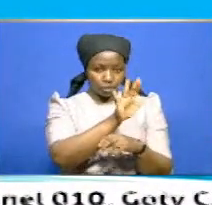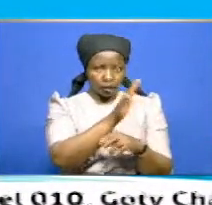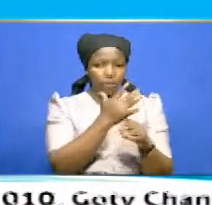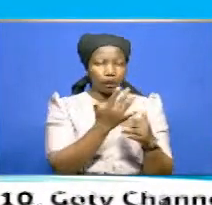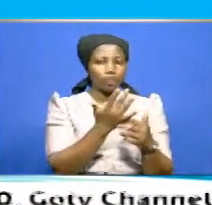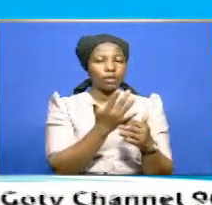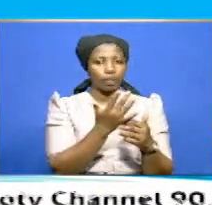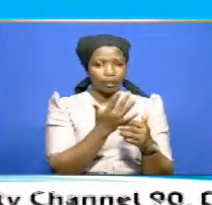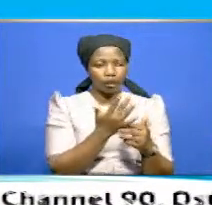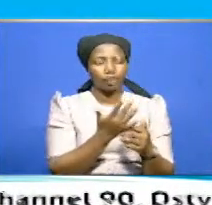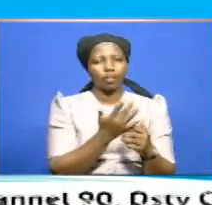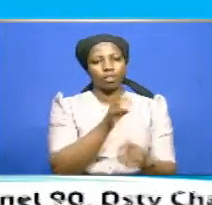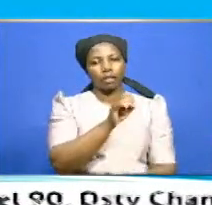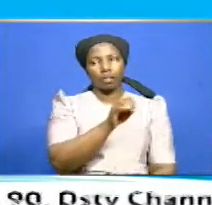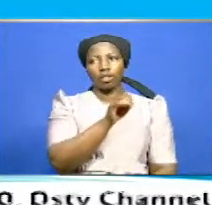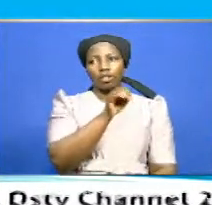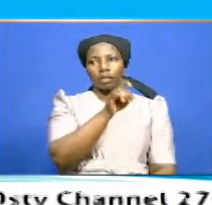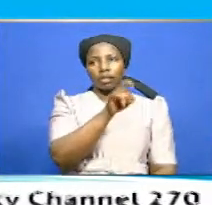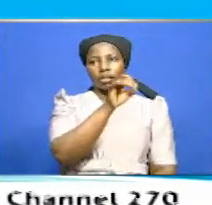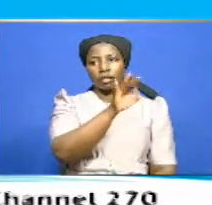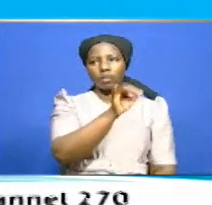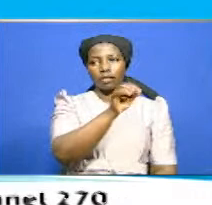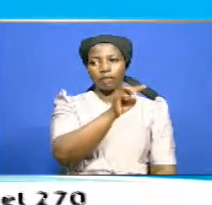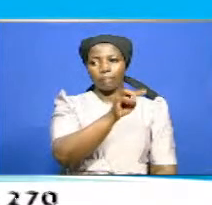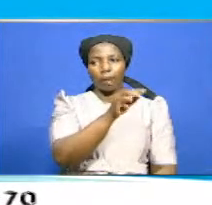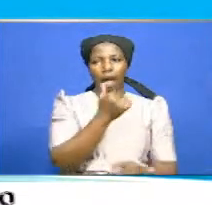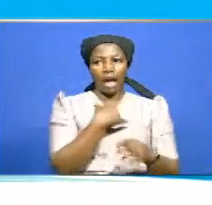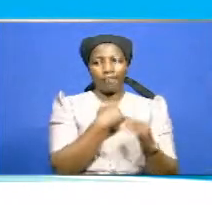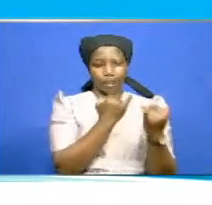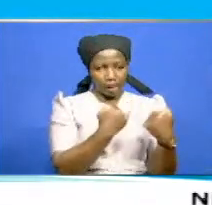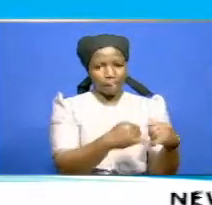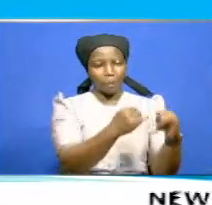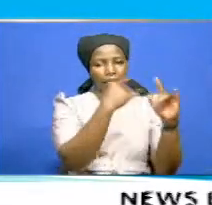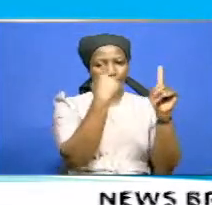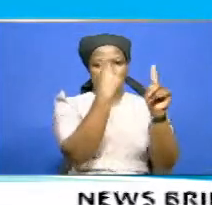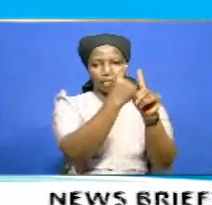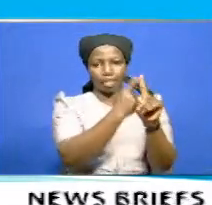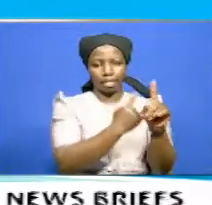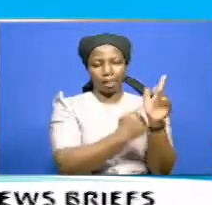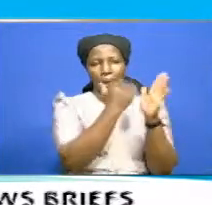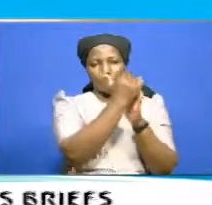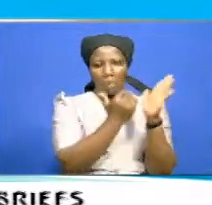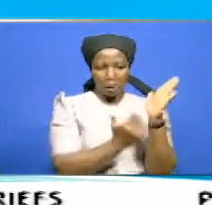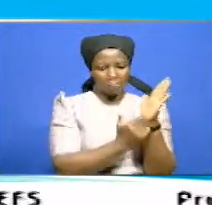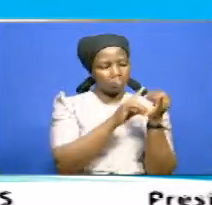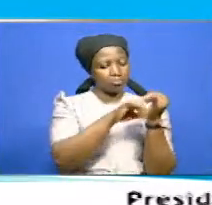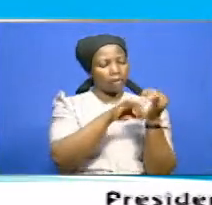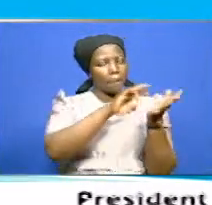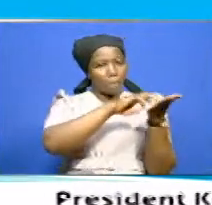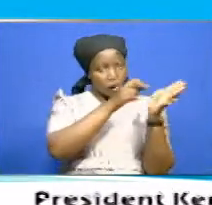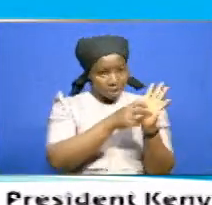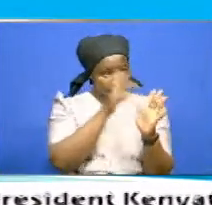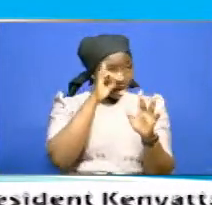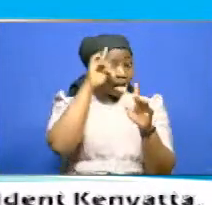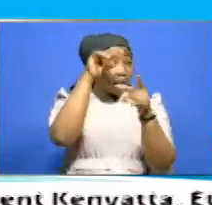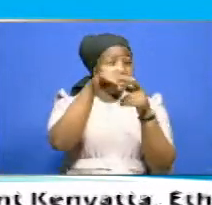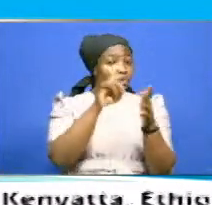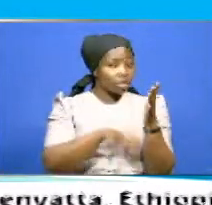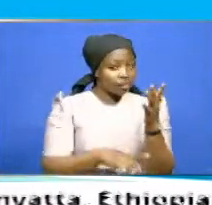Oxfam, has implemented various, programs and projects, that are geared